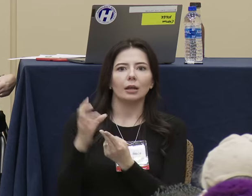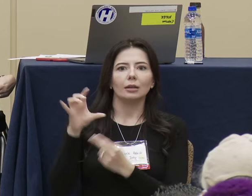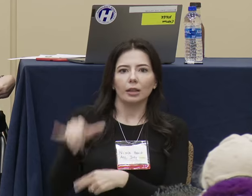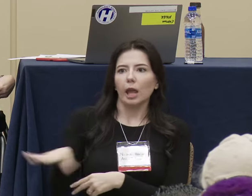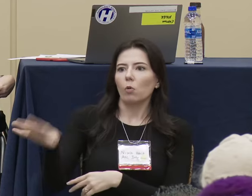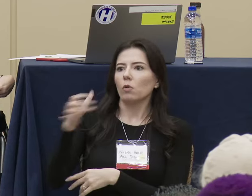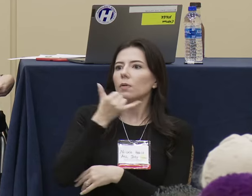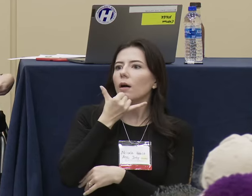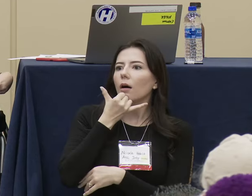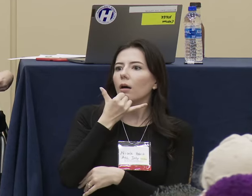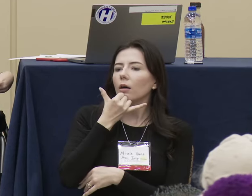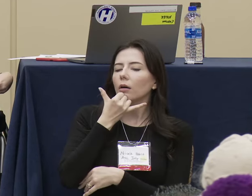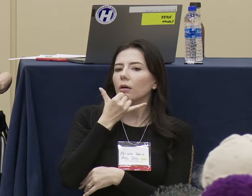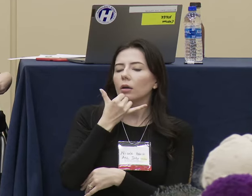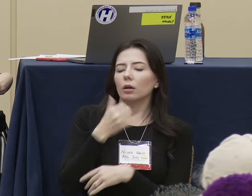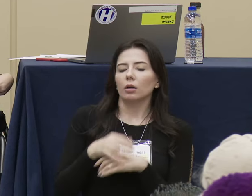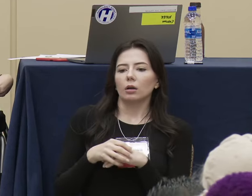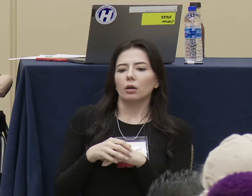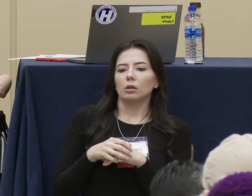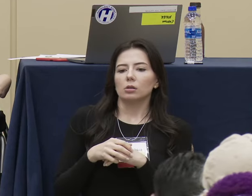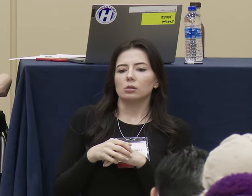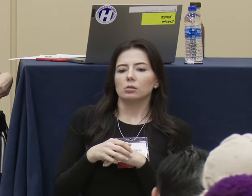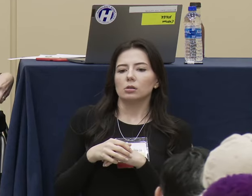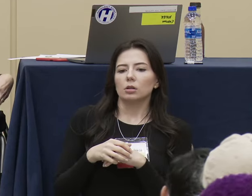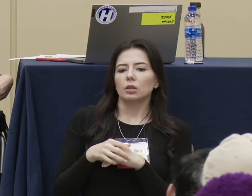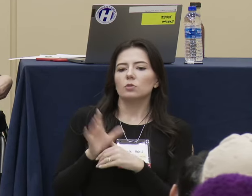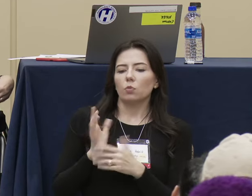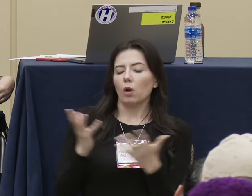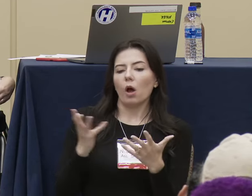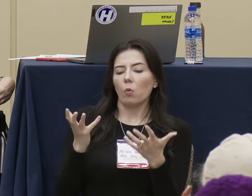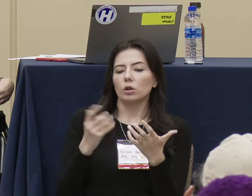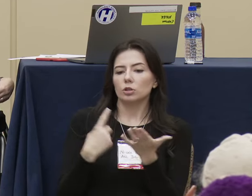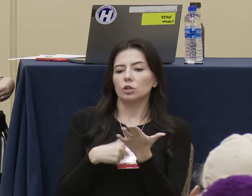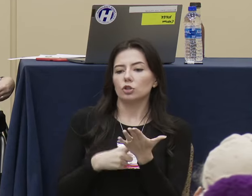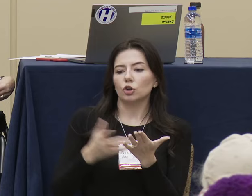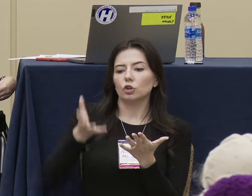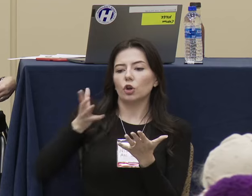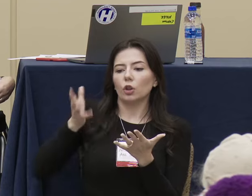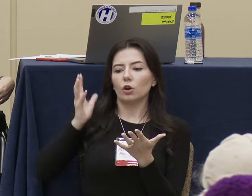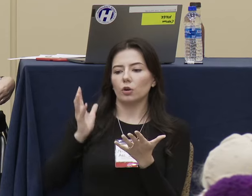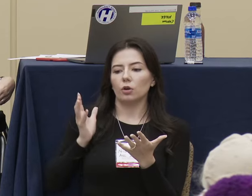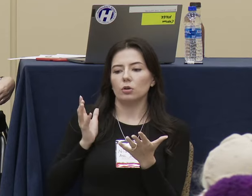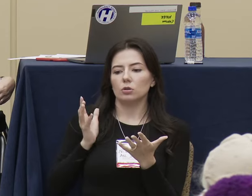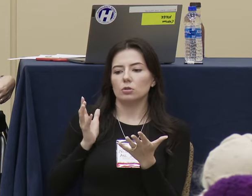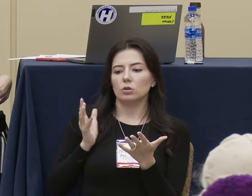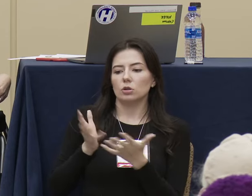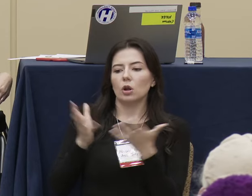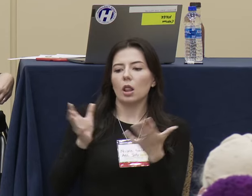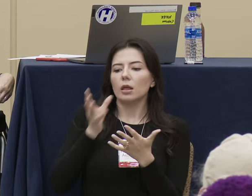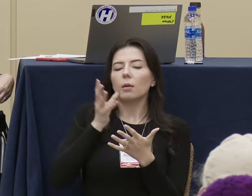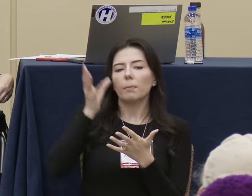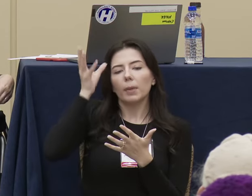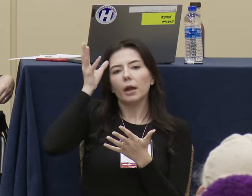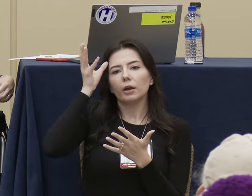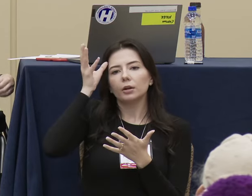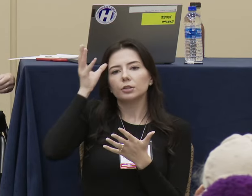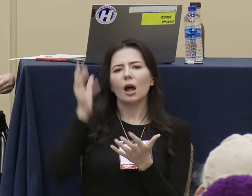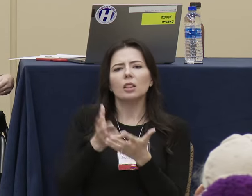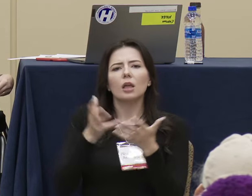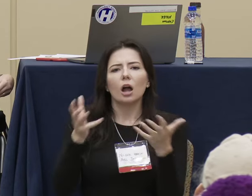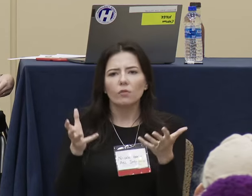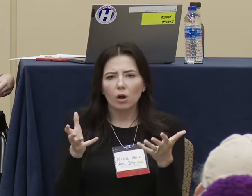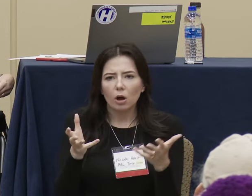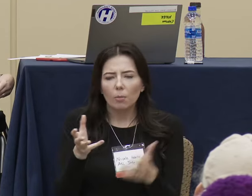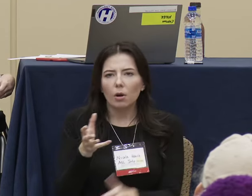this is much more complex. This is what I was alluding to earlier. There are a lot of parents, a lot of them are mothers,